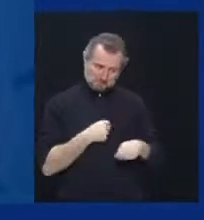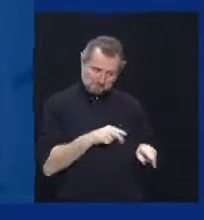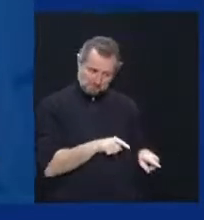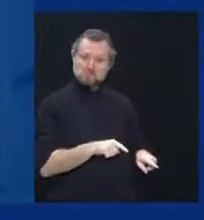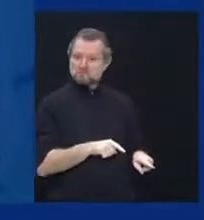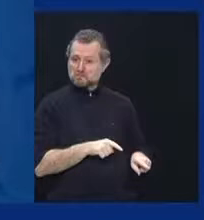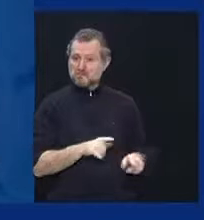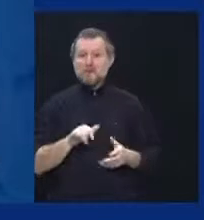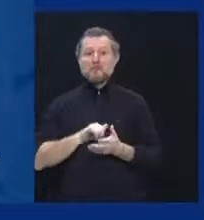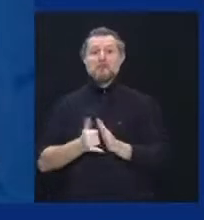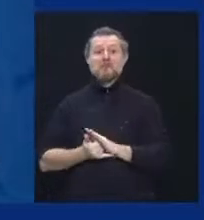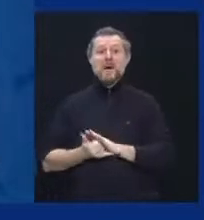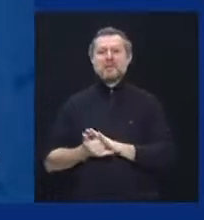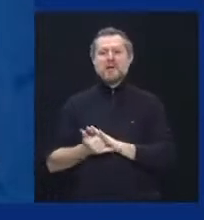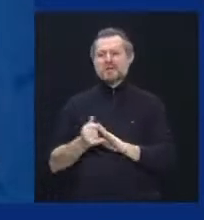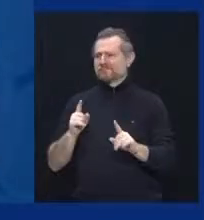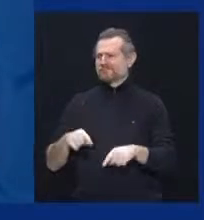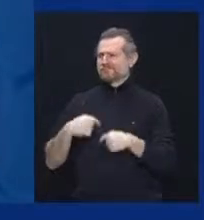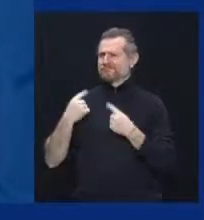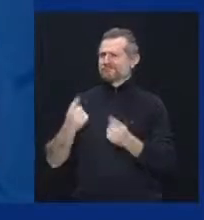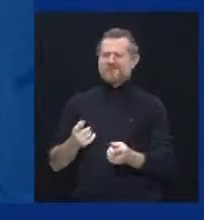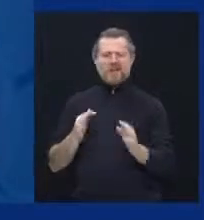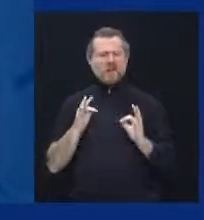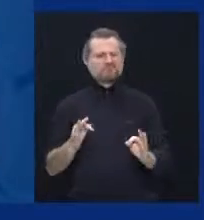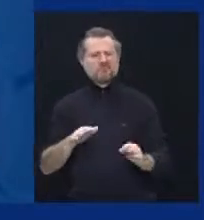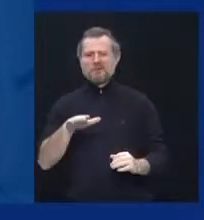has always been low.